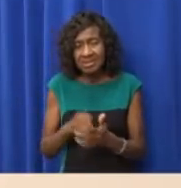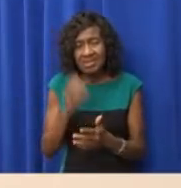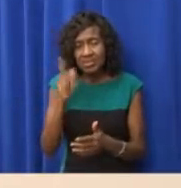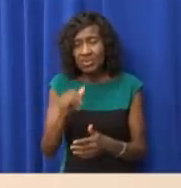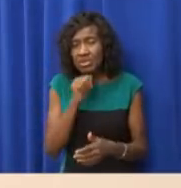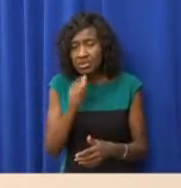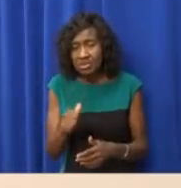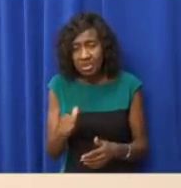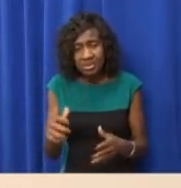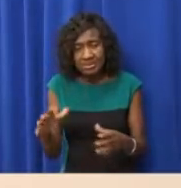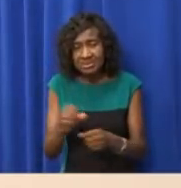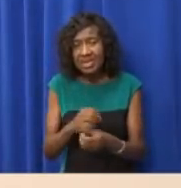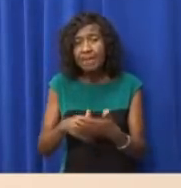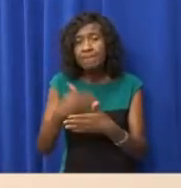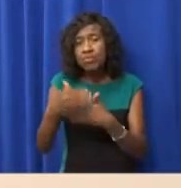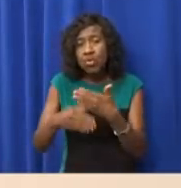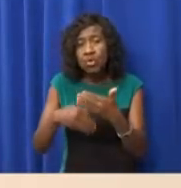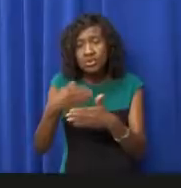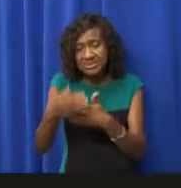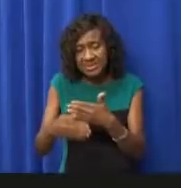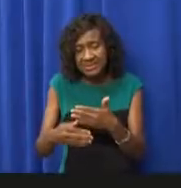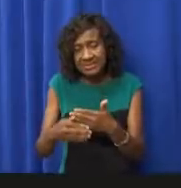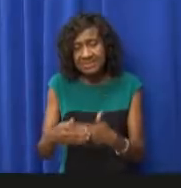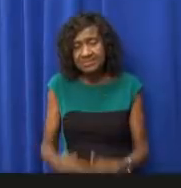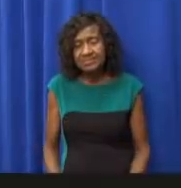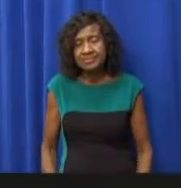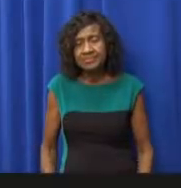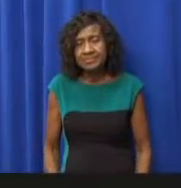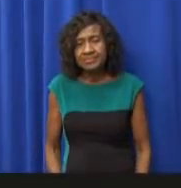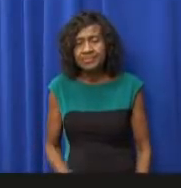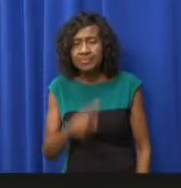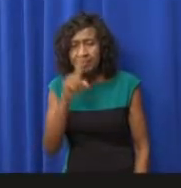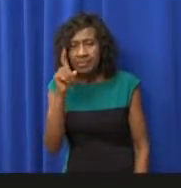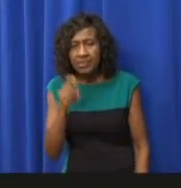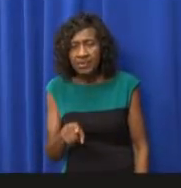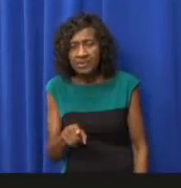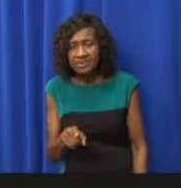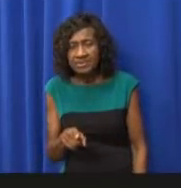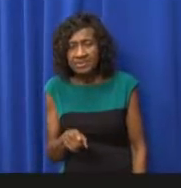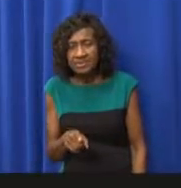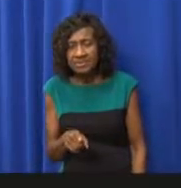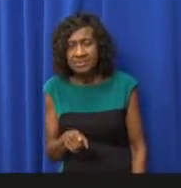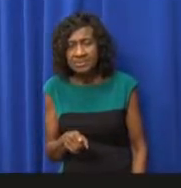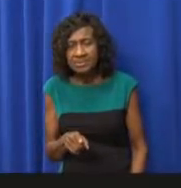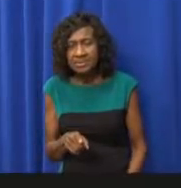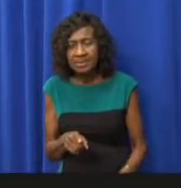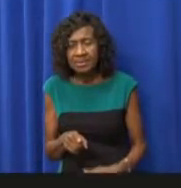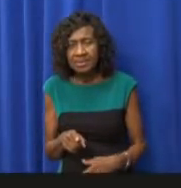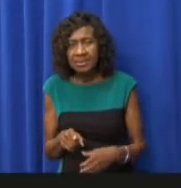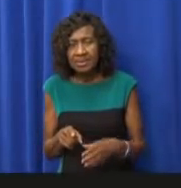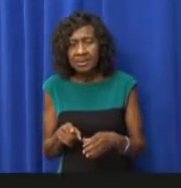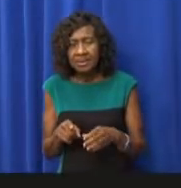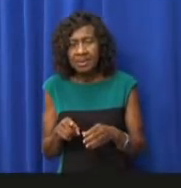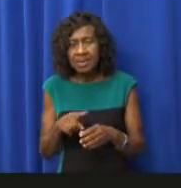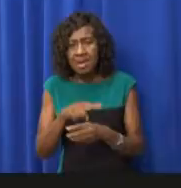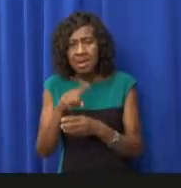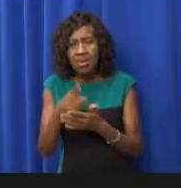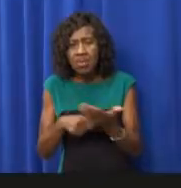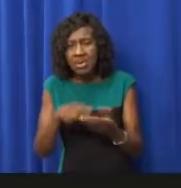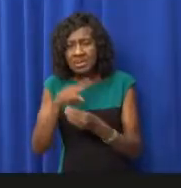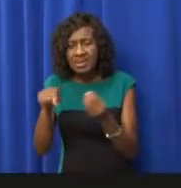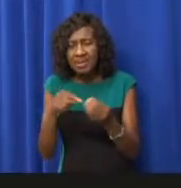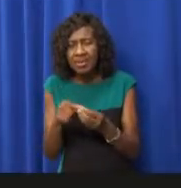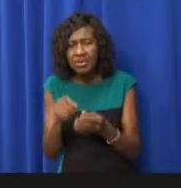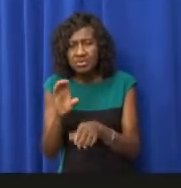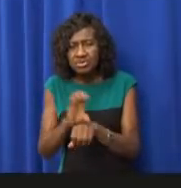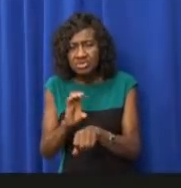Okay, thank you for that. The next question is church. Is there any plans to allow small congregations, at least, from the